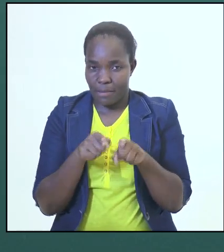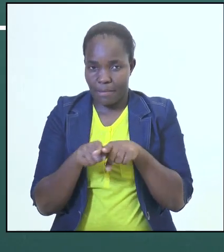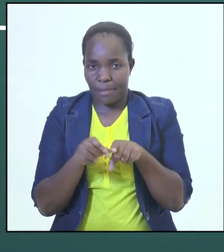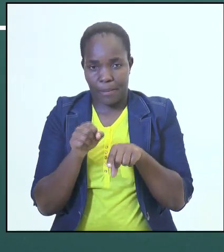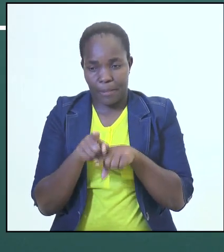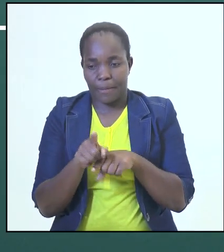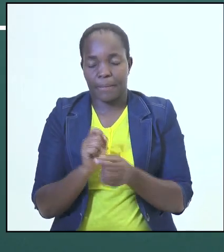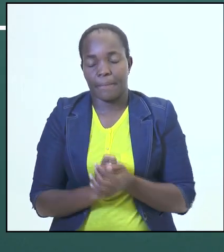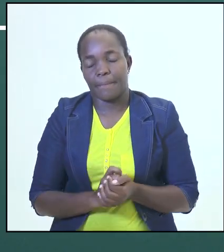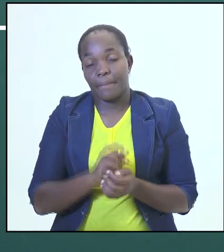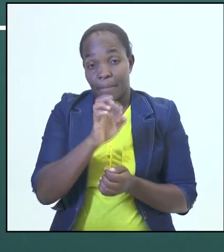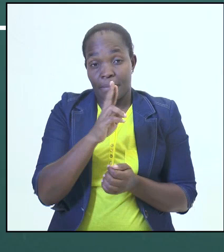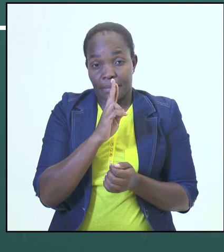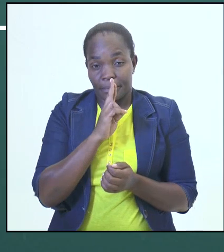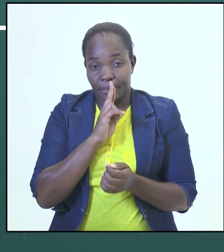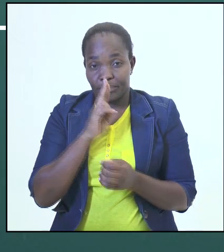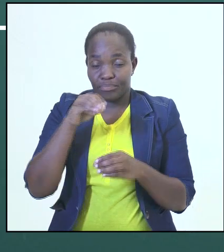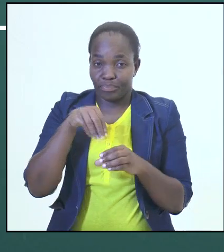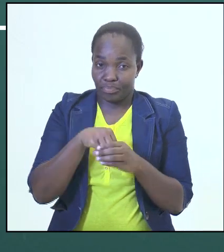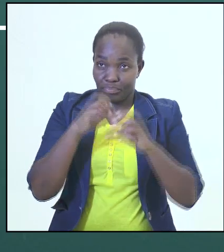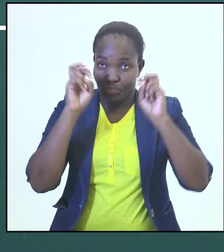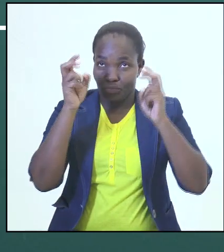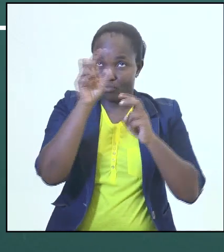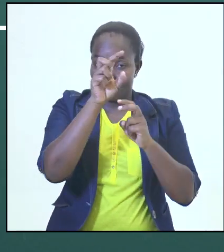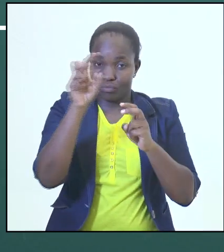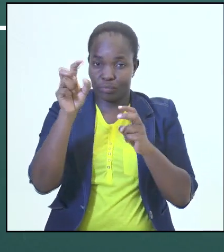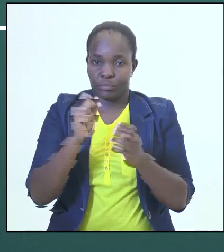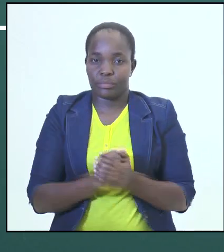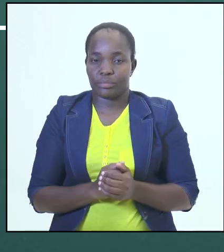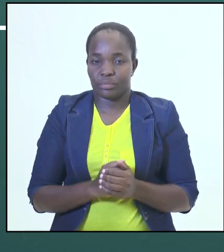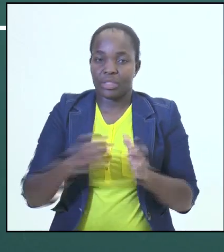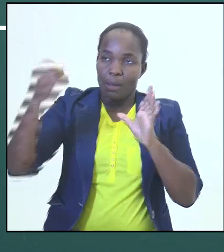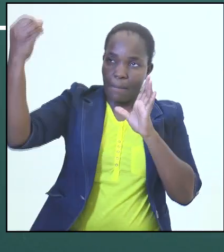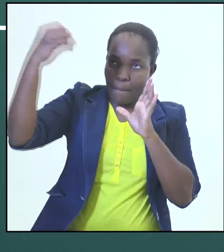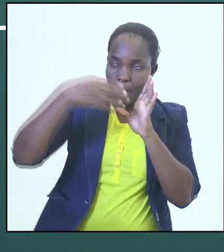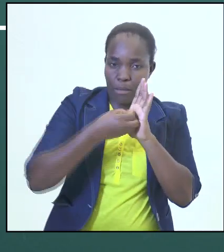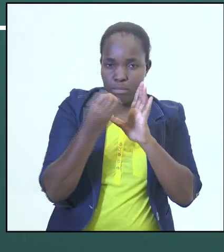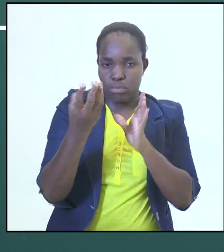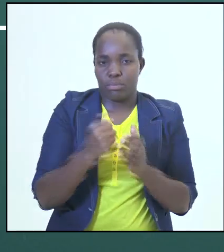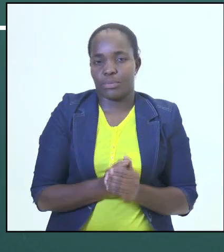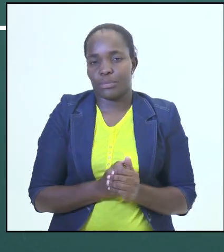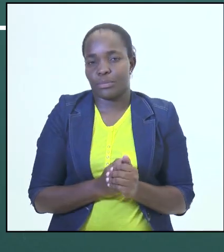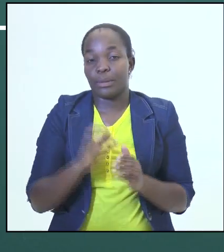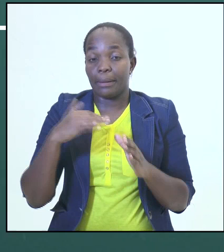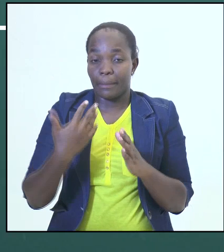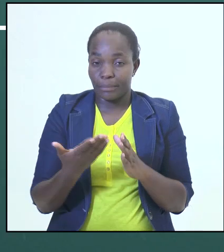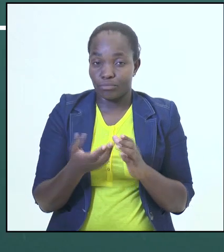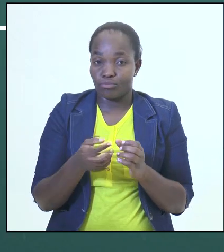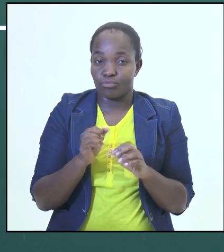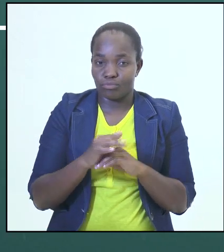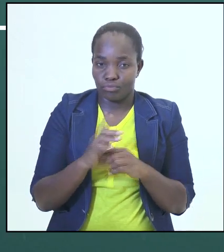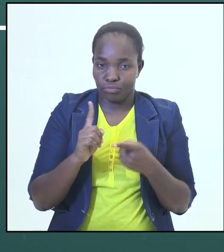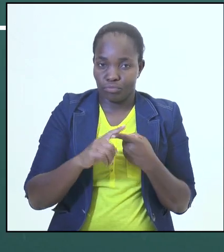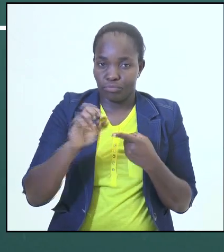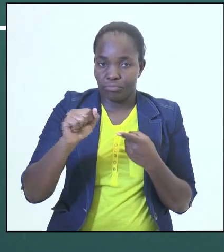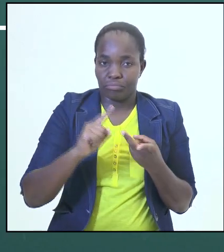To SMS your answer, enter the keyword for this program, which is photosynthesis, and then send as your answer the